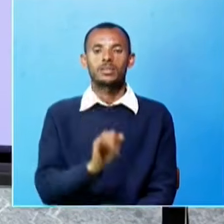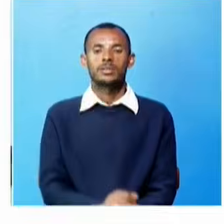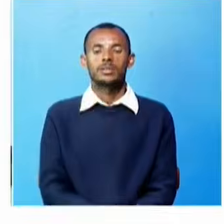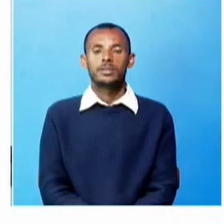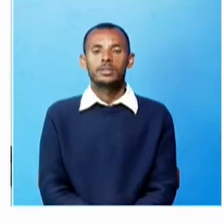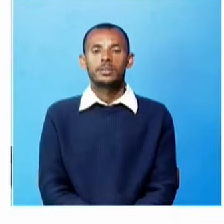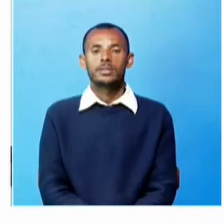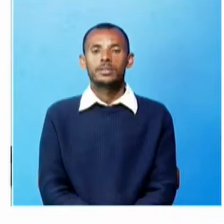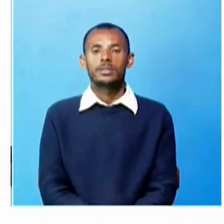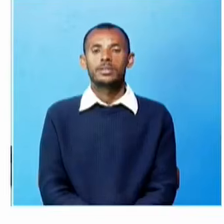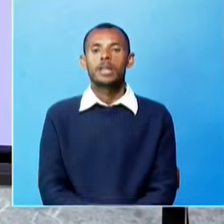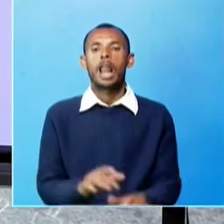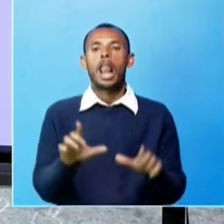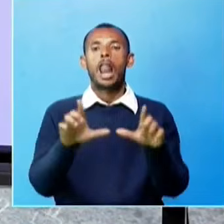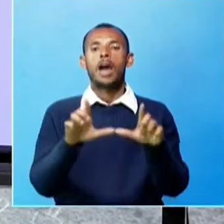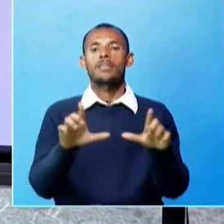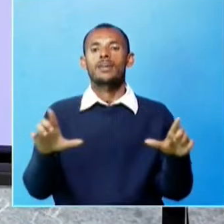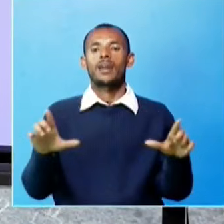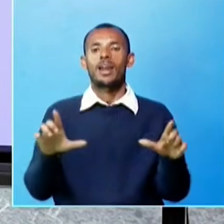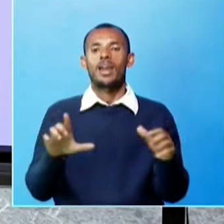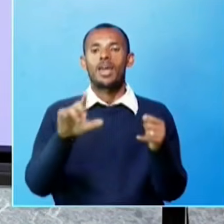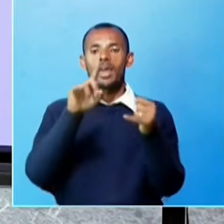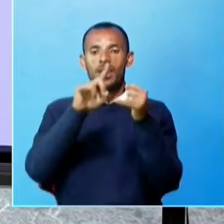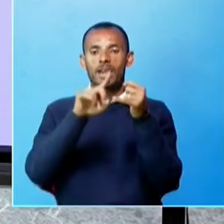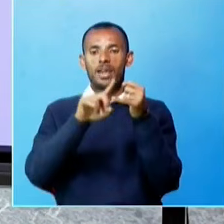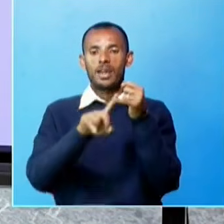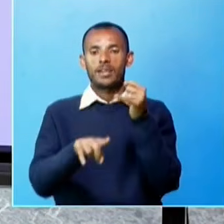the lateral edges are